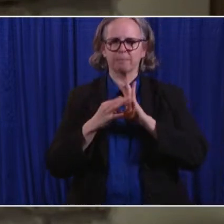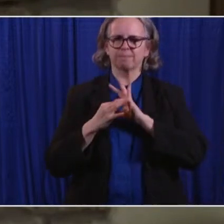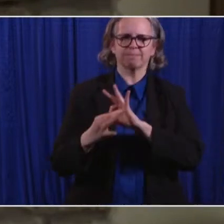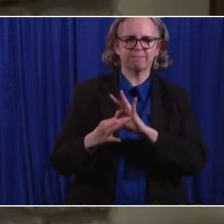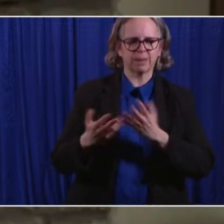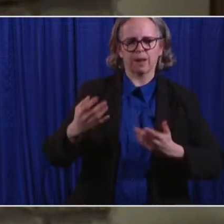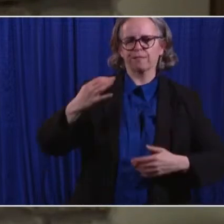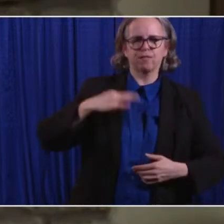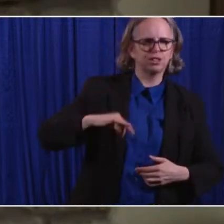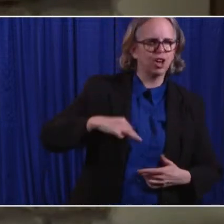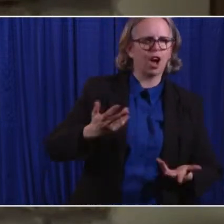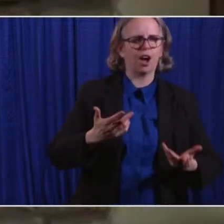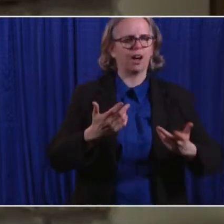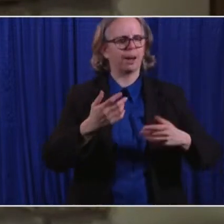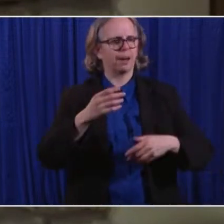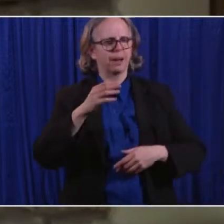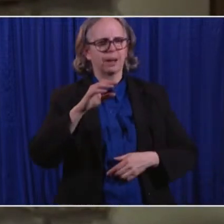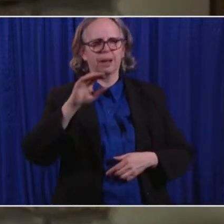sporting group.